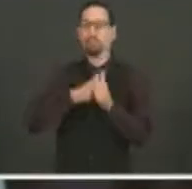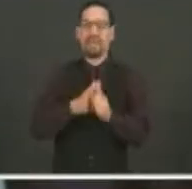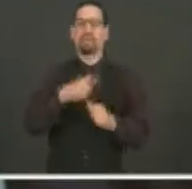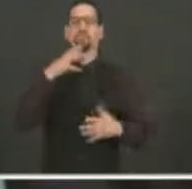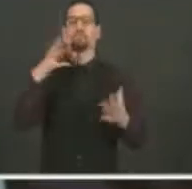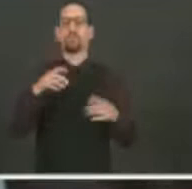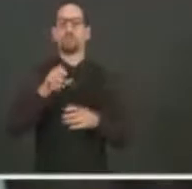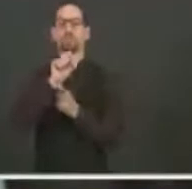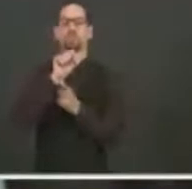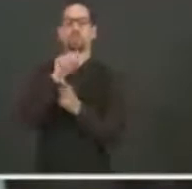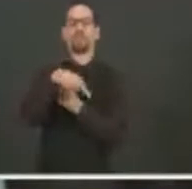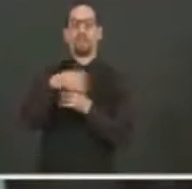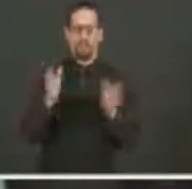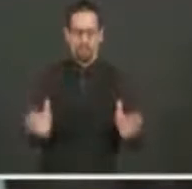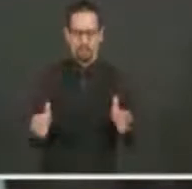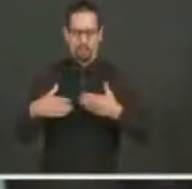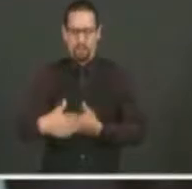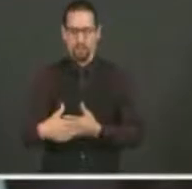essentially retail stores.